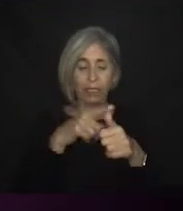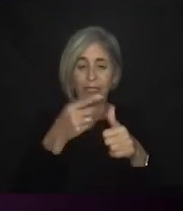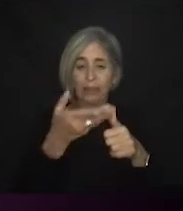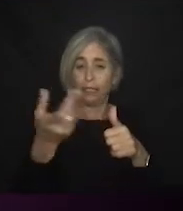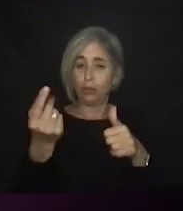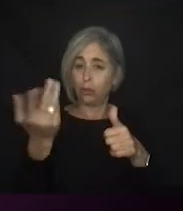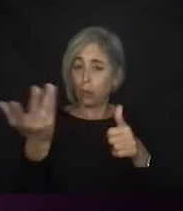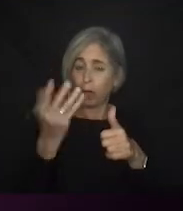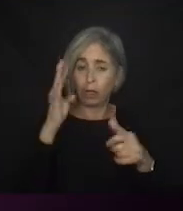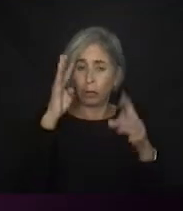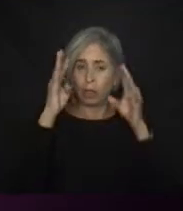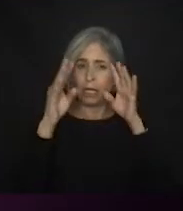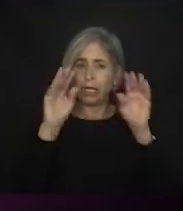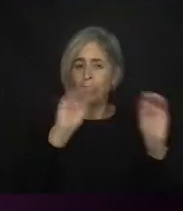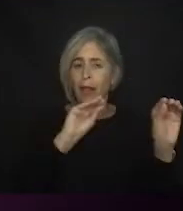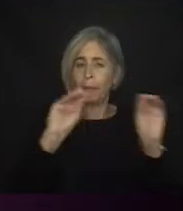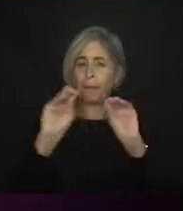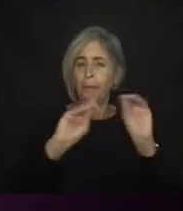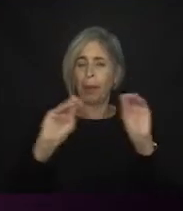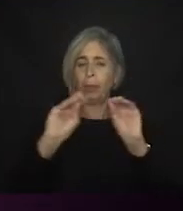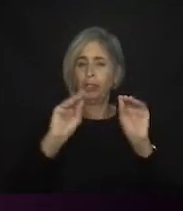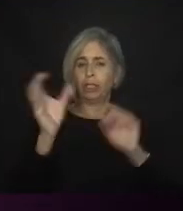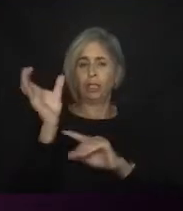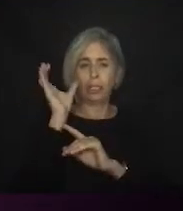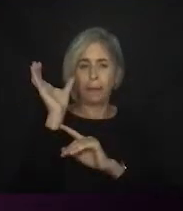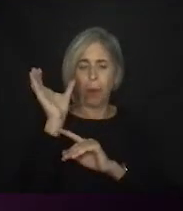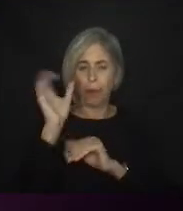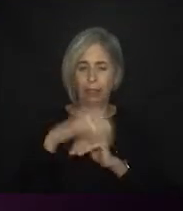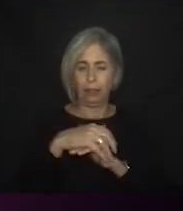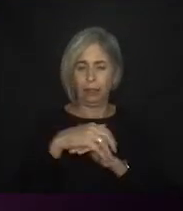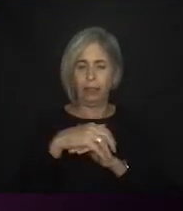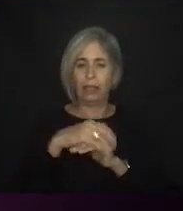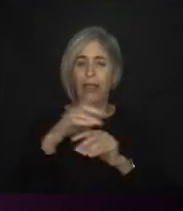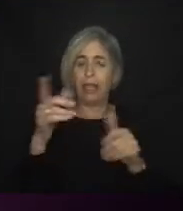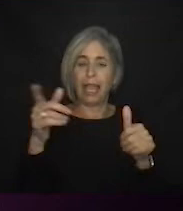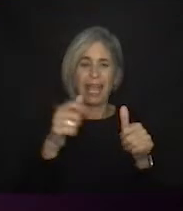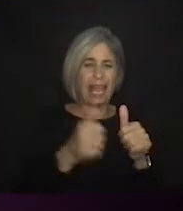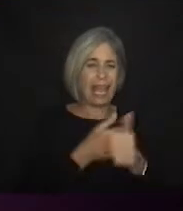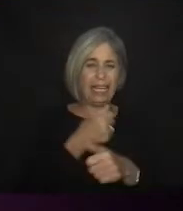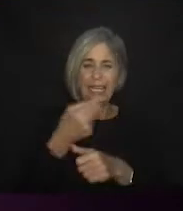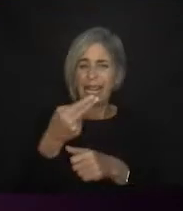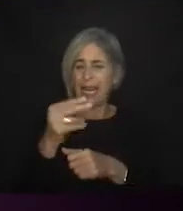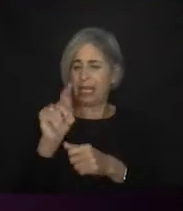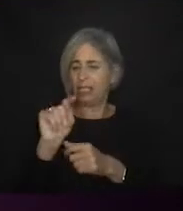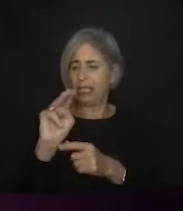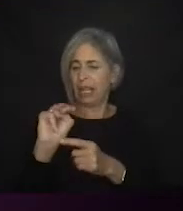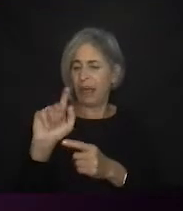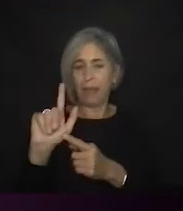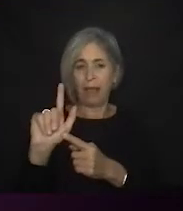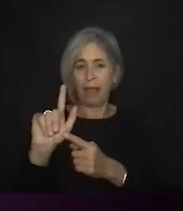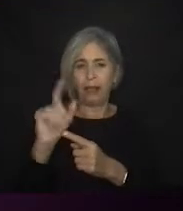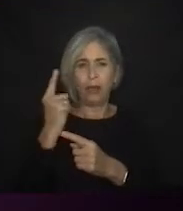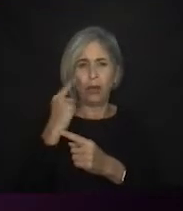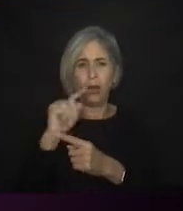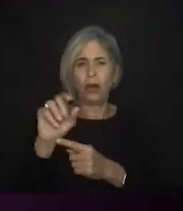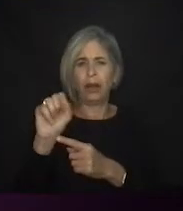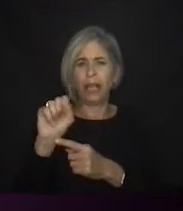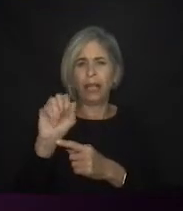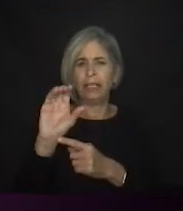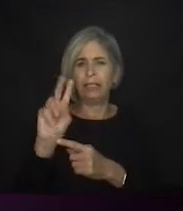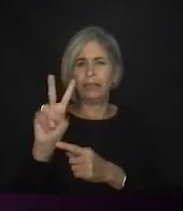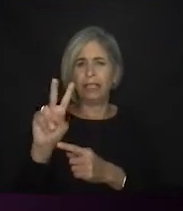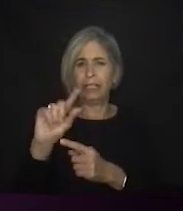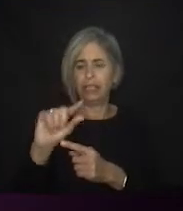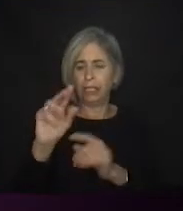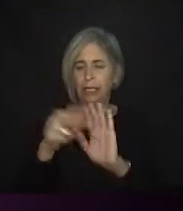thing you want to do is create a motion component. To create a motion component, you take any HTML element or SVG tag